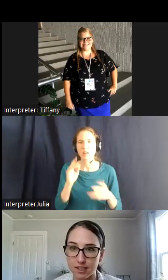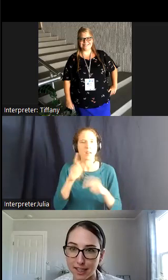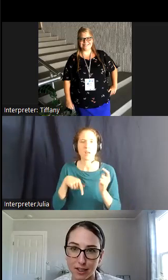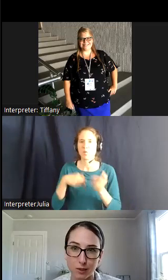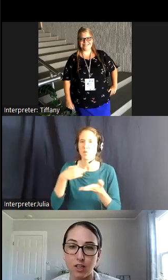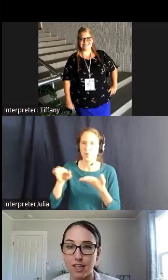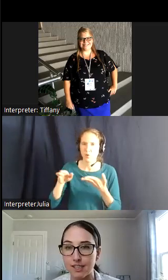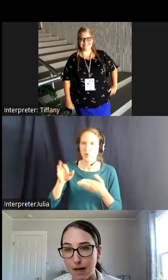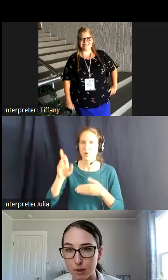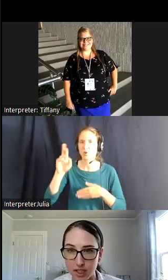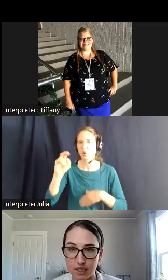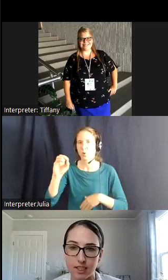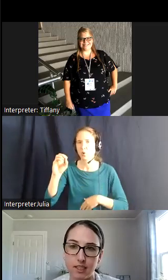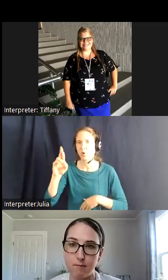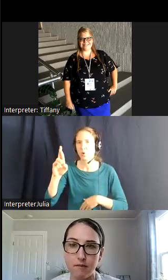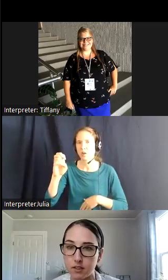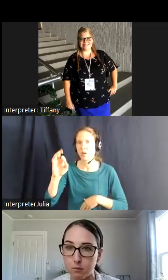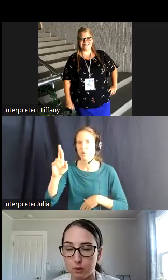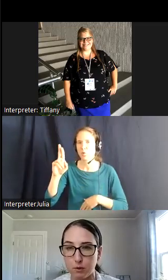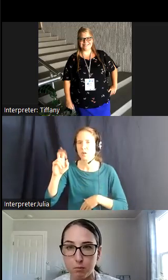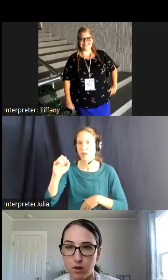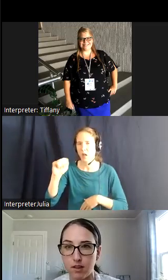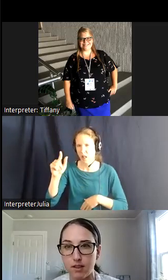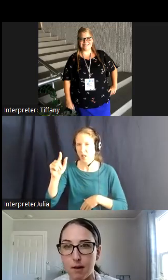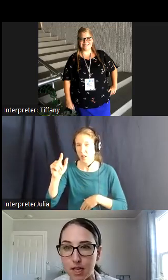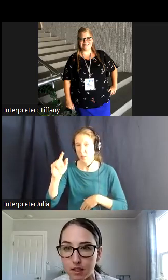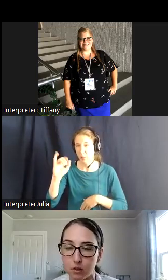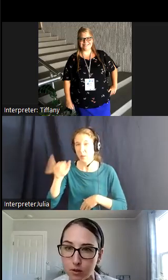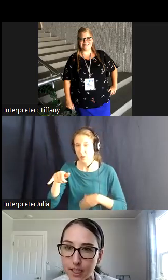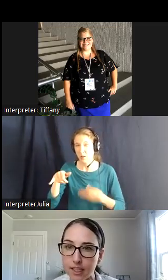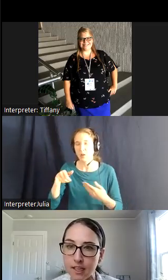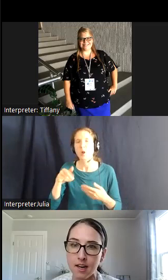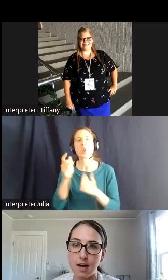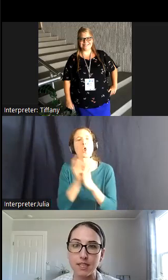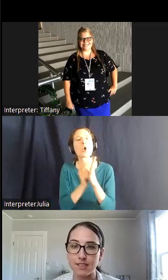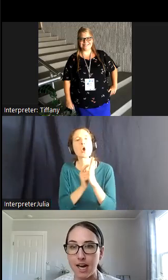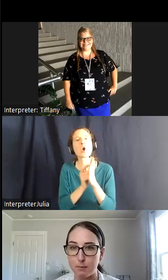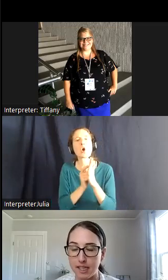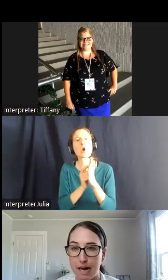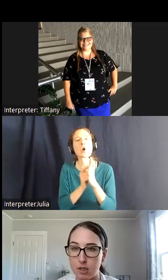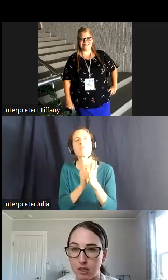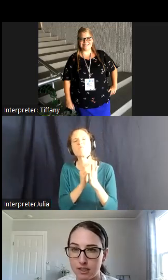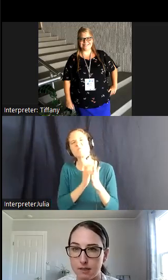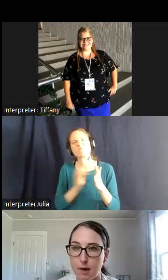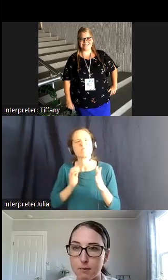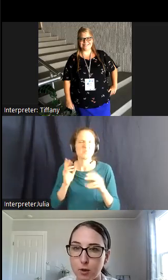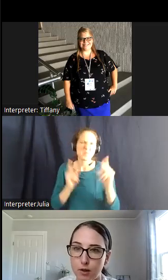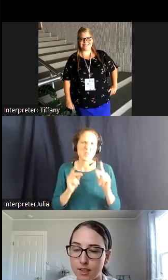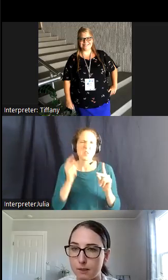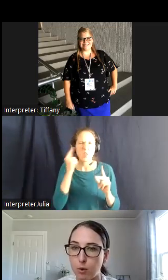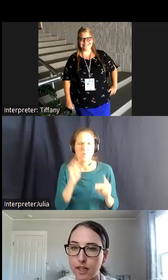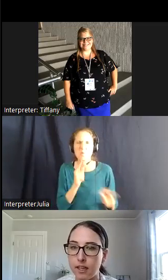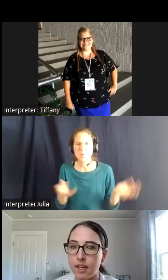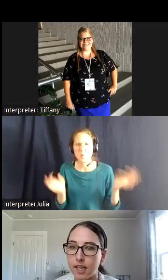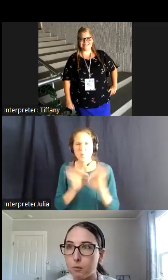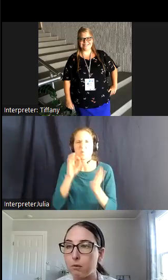When our legislators were establishing this system, they felt it was really important that that be included because it has been a gap in our system up to